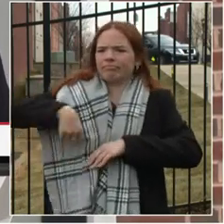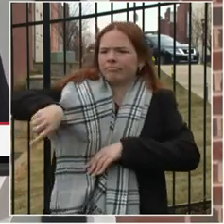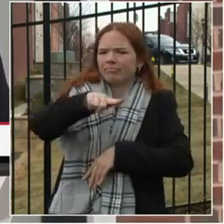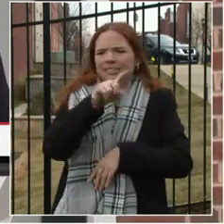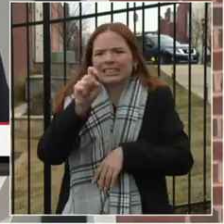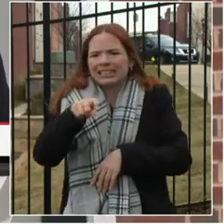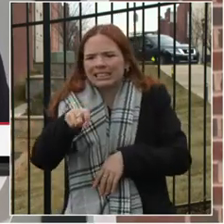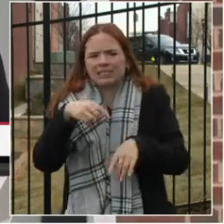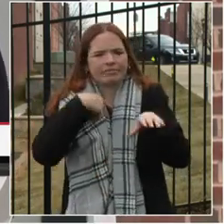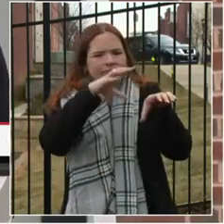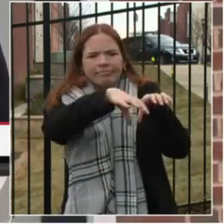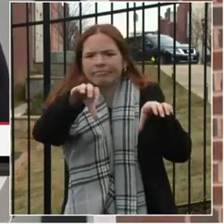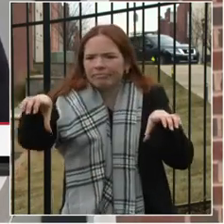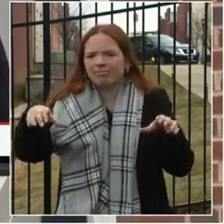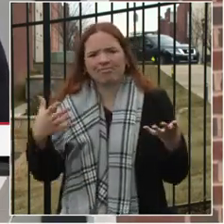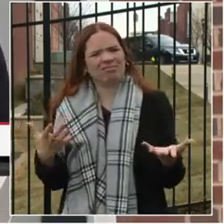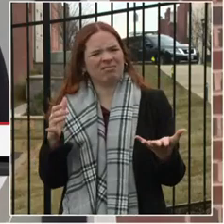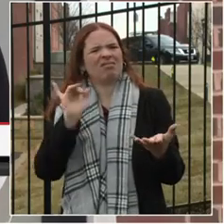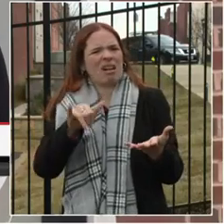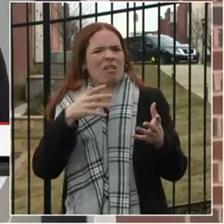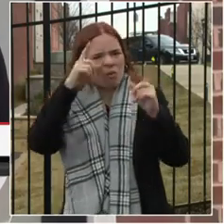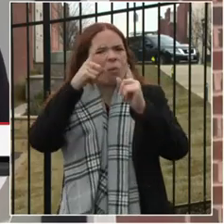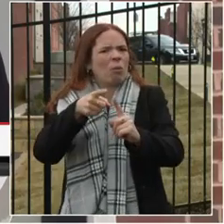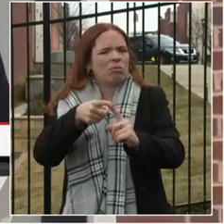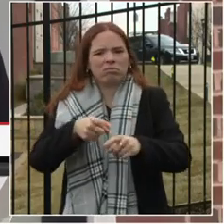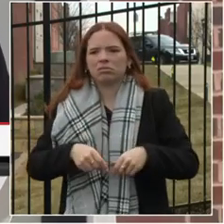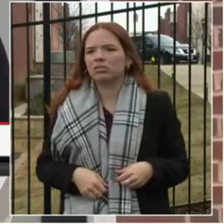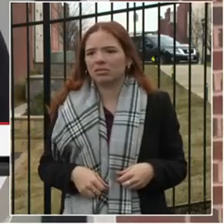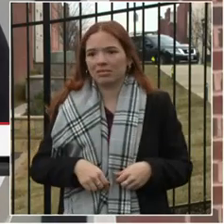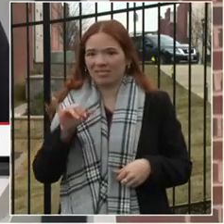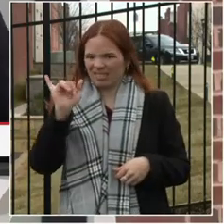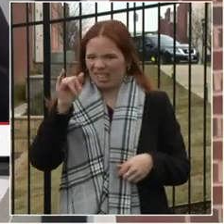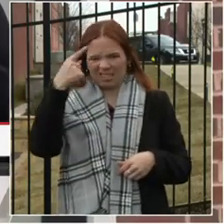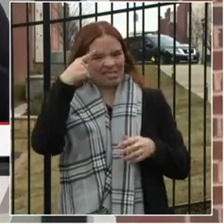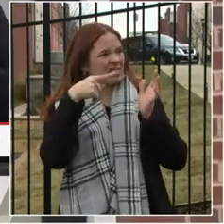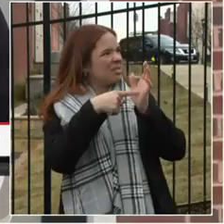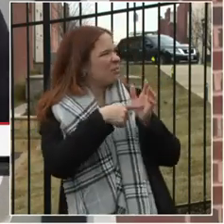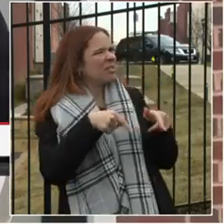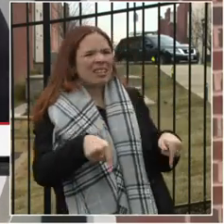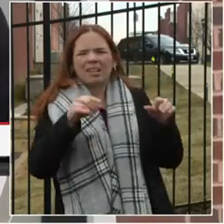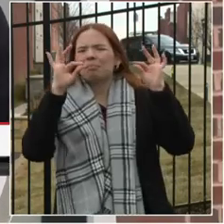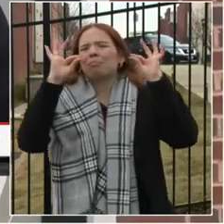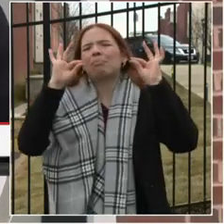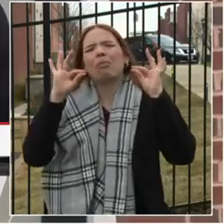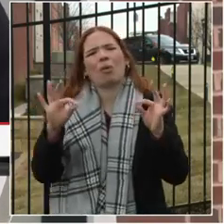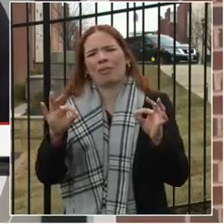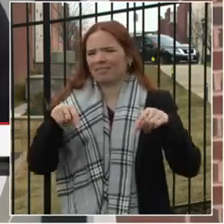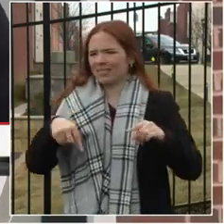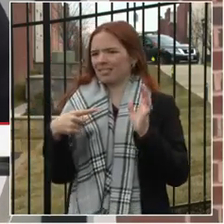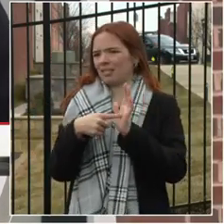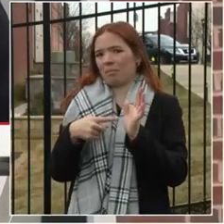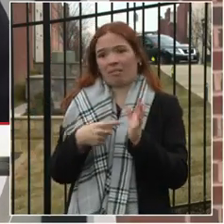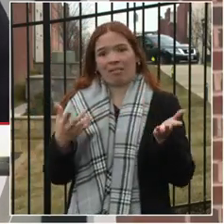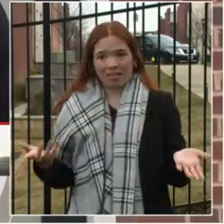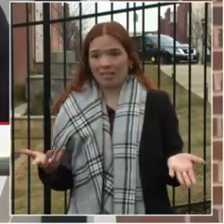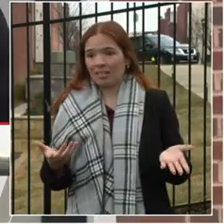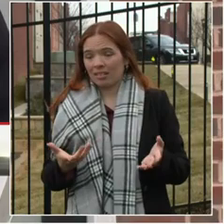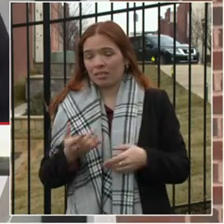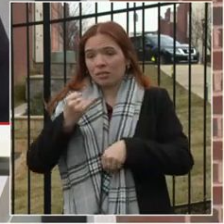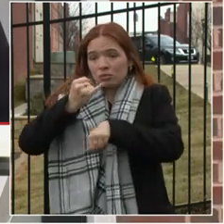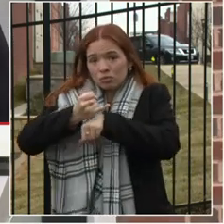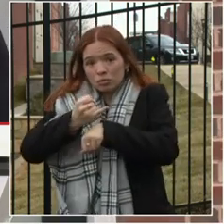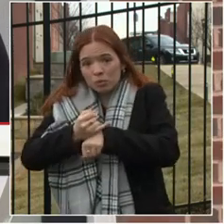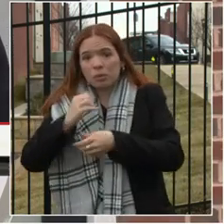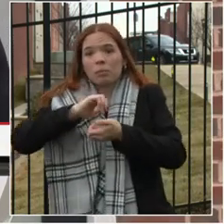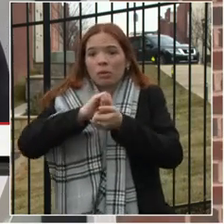expect. So like this being an example of how religious institutions can work with the